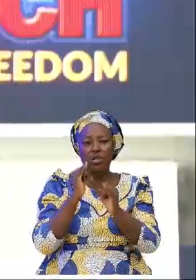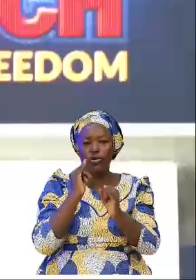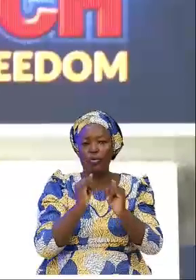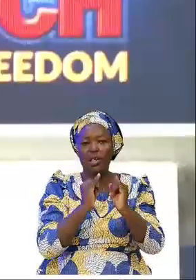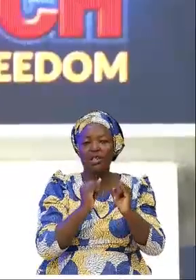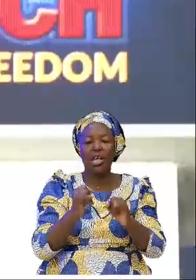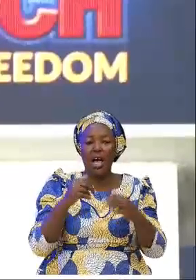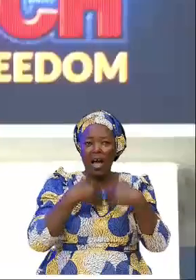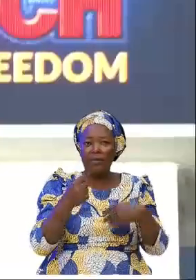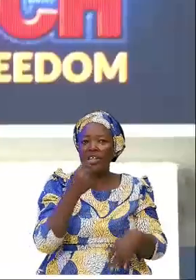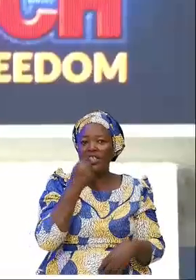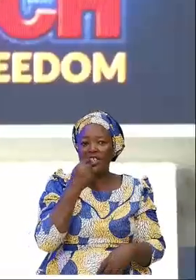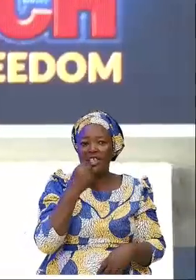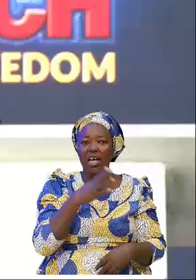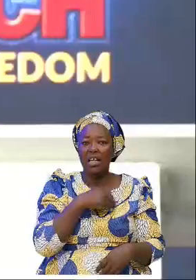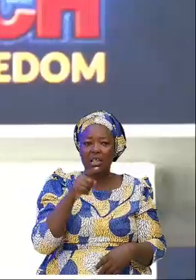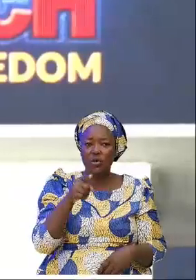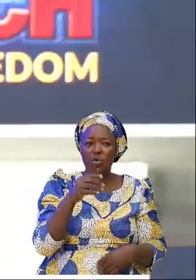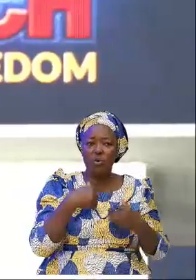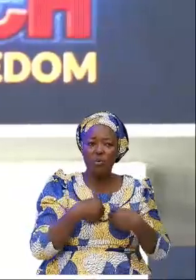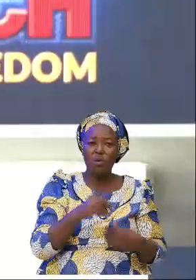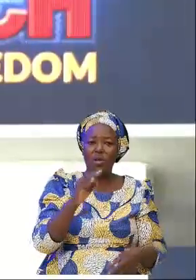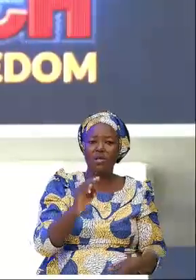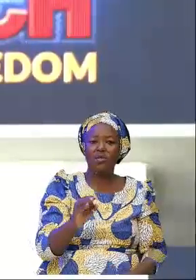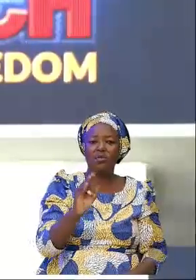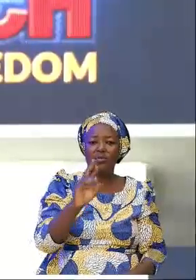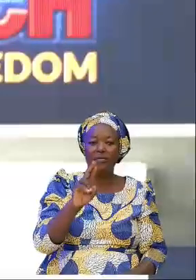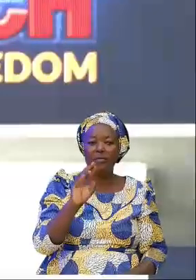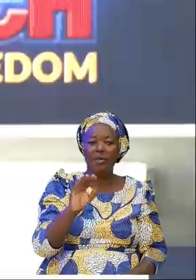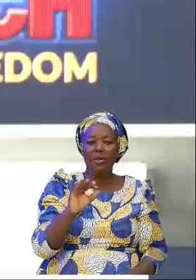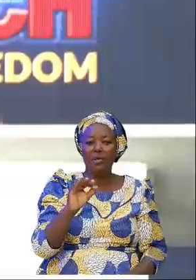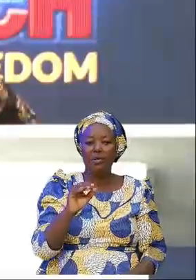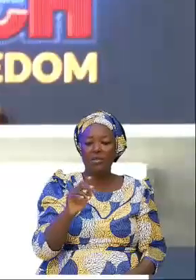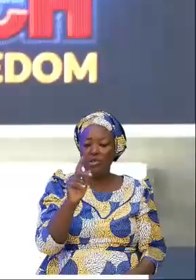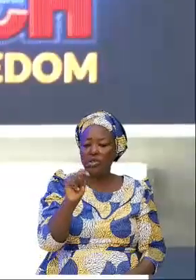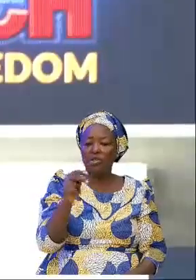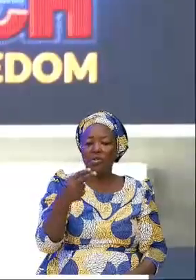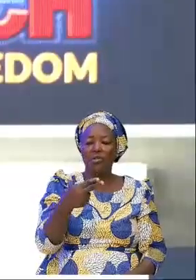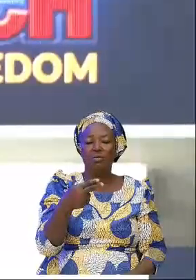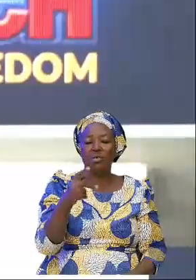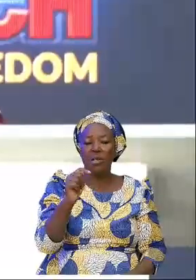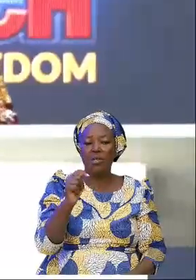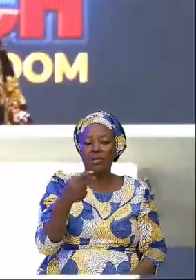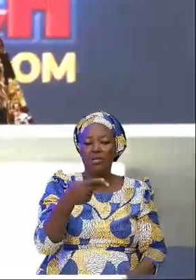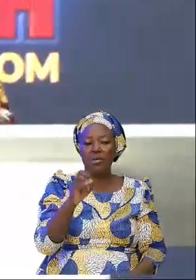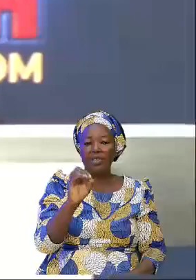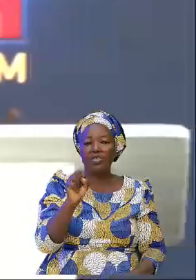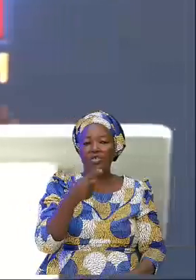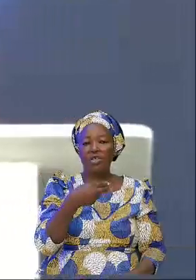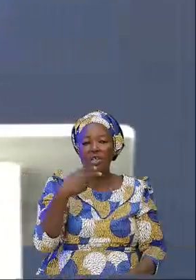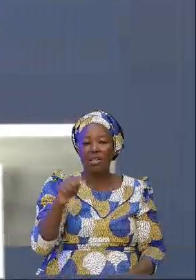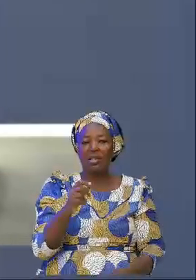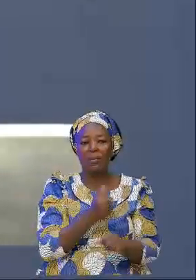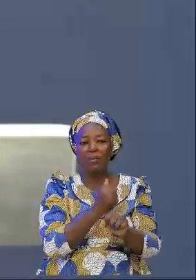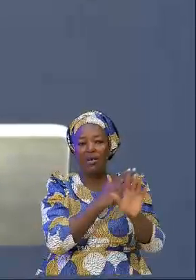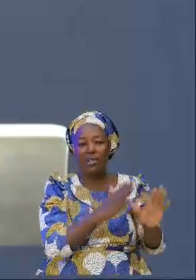instrument having teeth. Thou shalt thresh the mountains. Thou